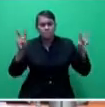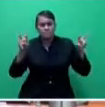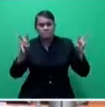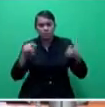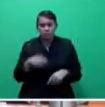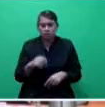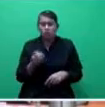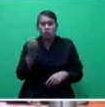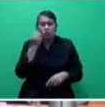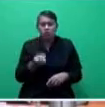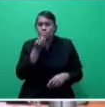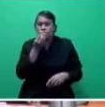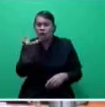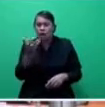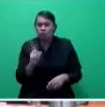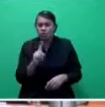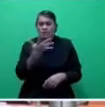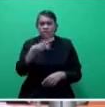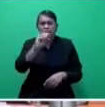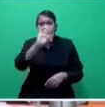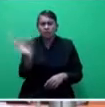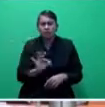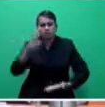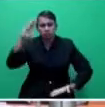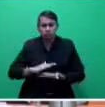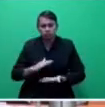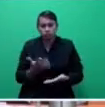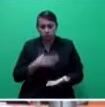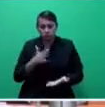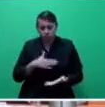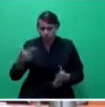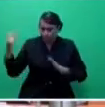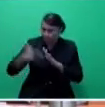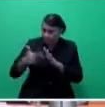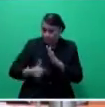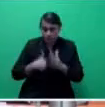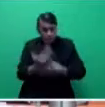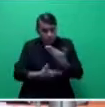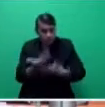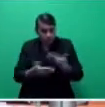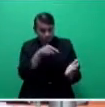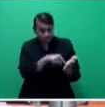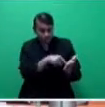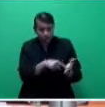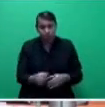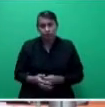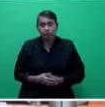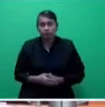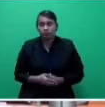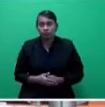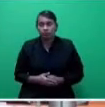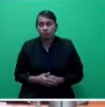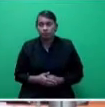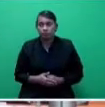feel, therefore, the need to perhaps elucidate this particular subject matter a bit more. And again, try and